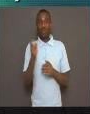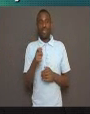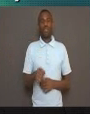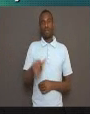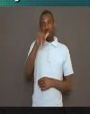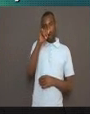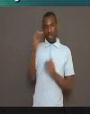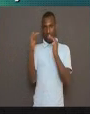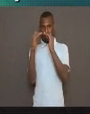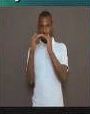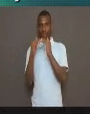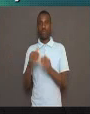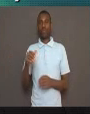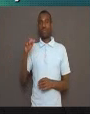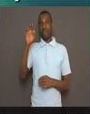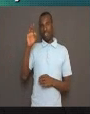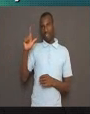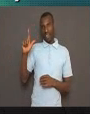here.